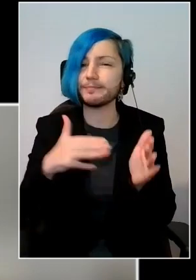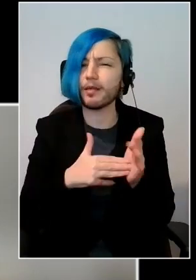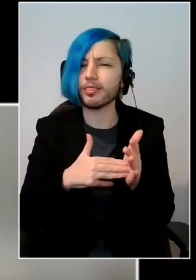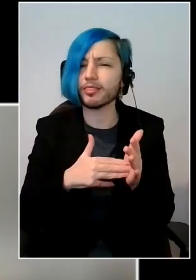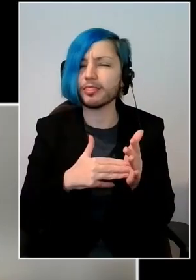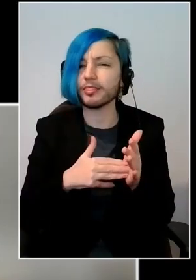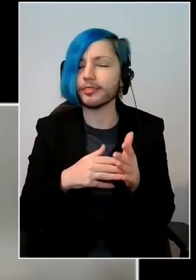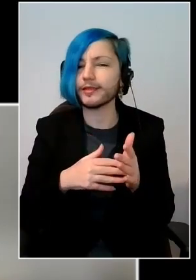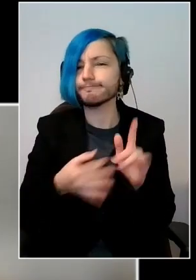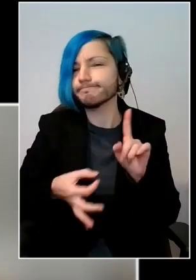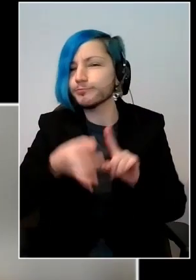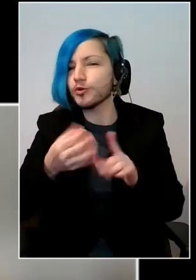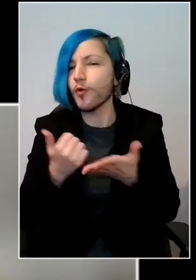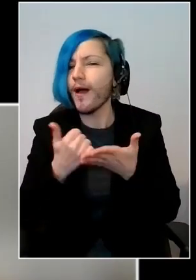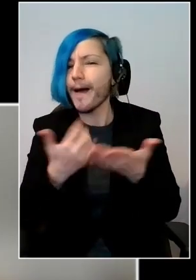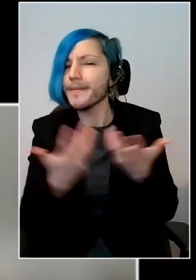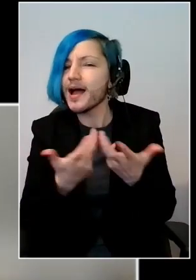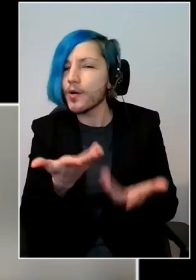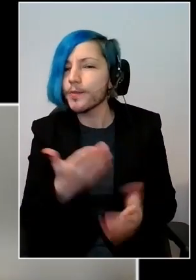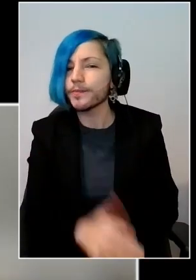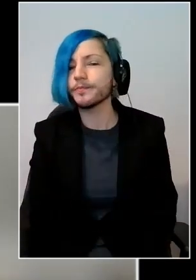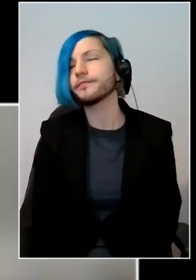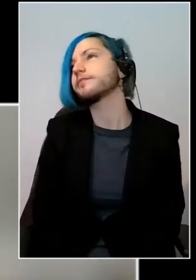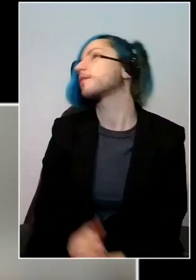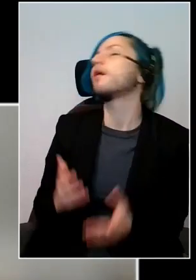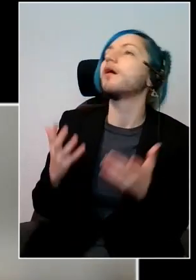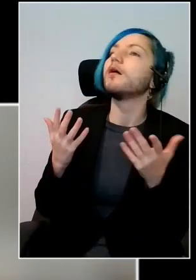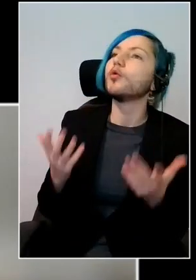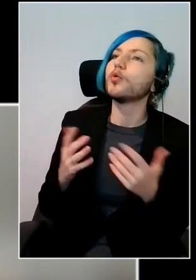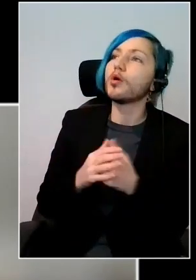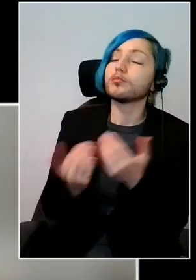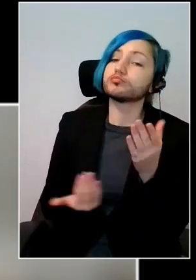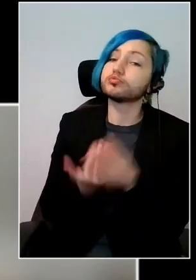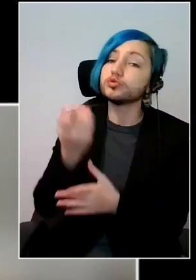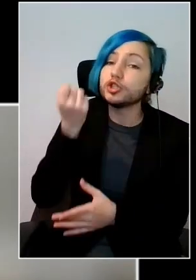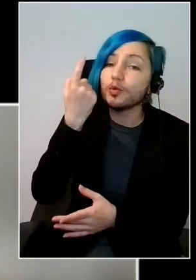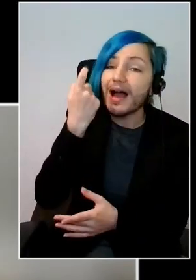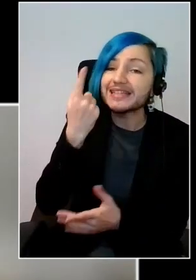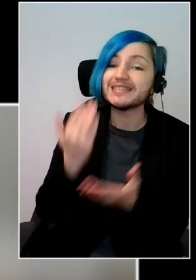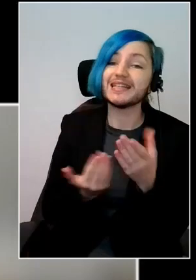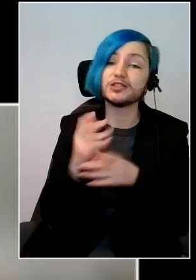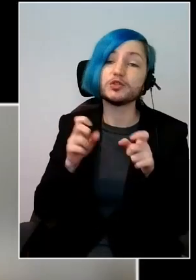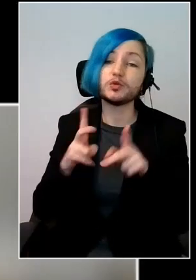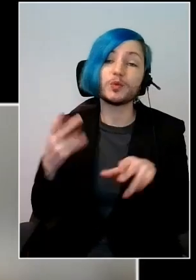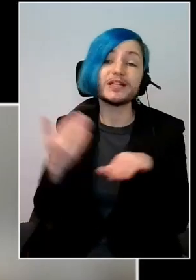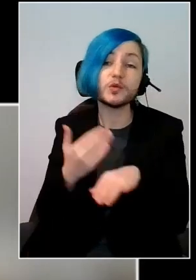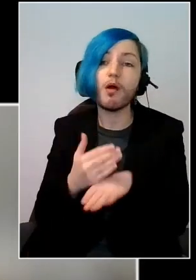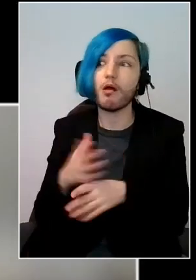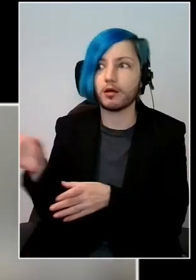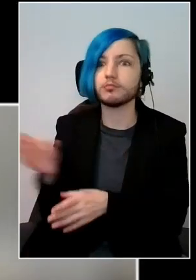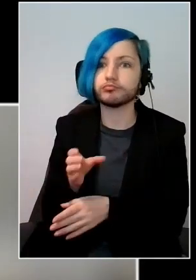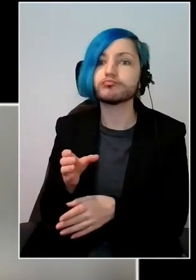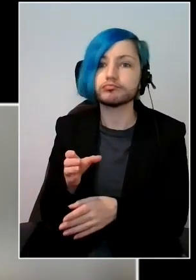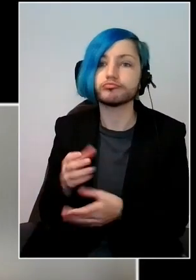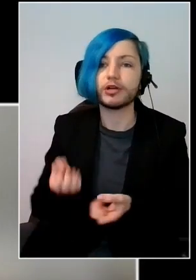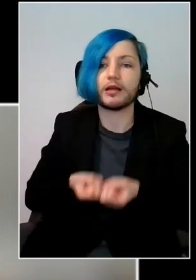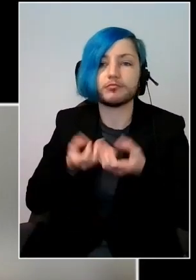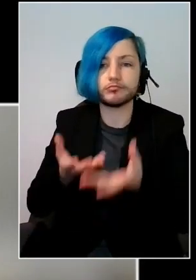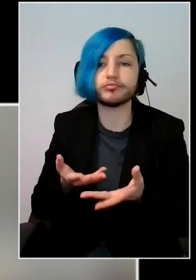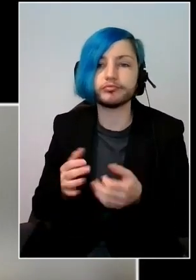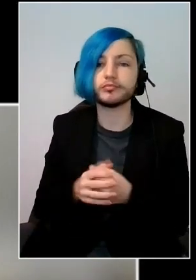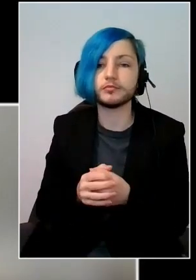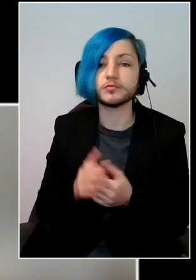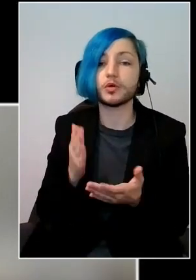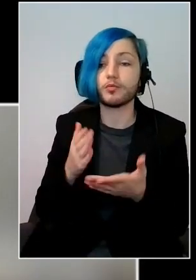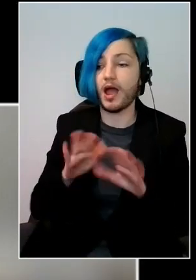The difference they make, they do bring new ideas, new ways of working. It's helping our workforce